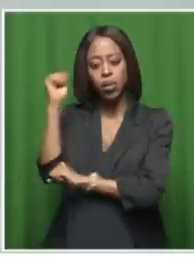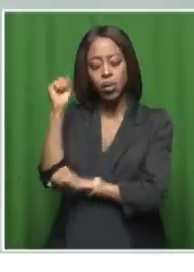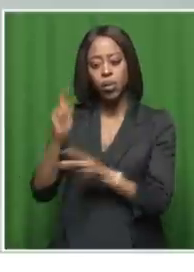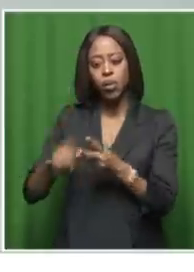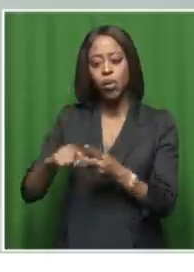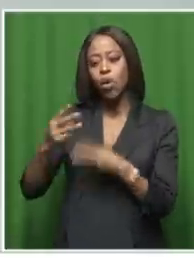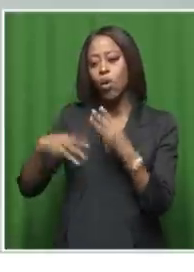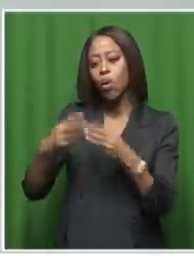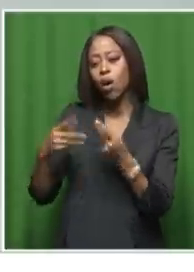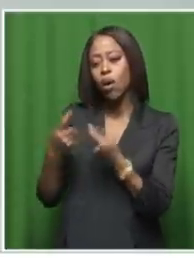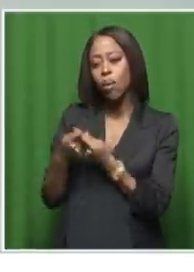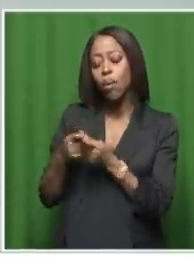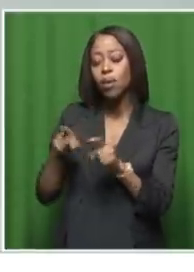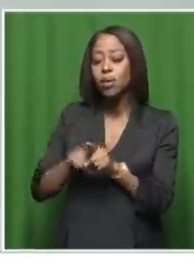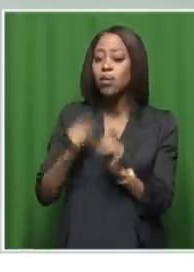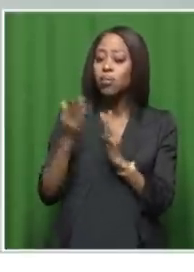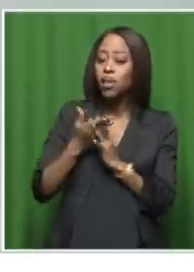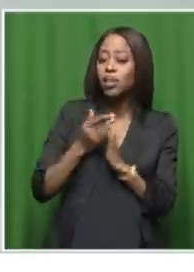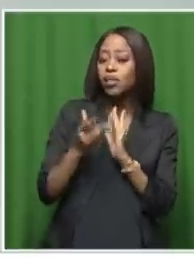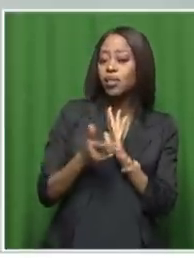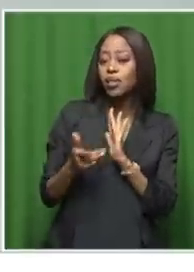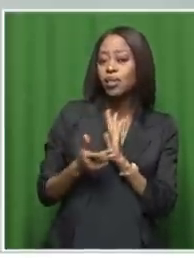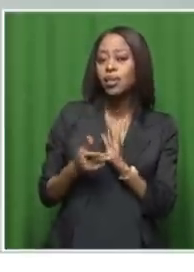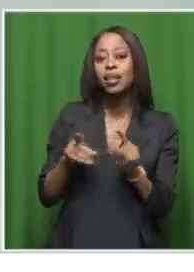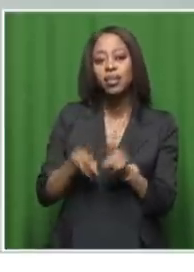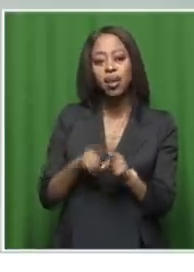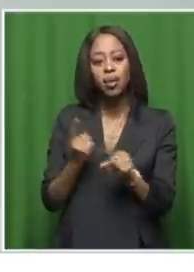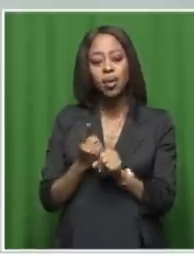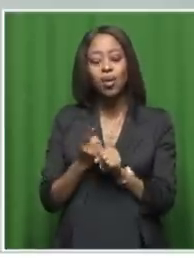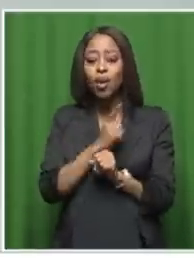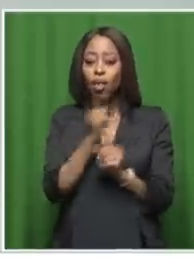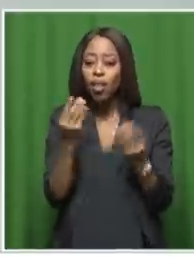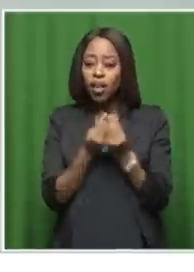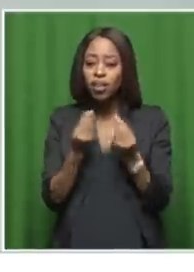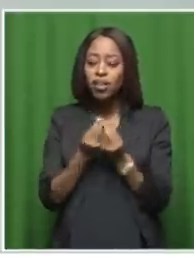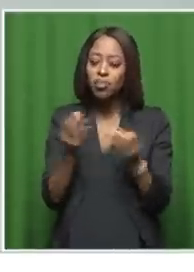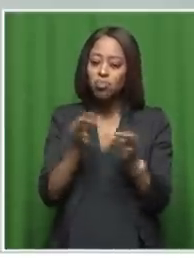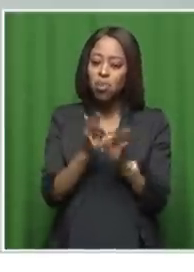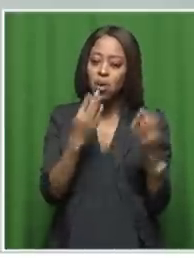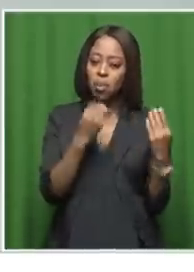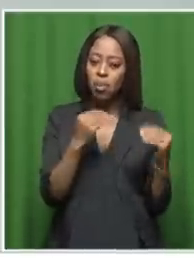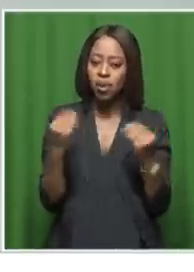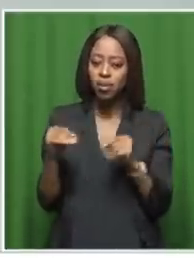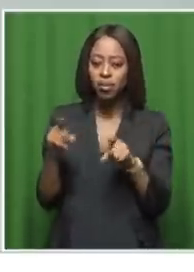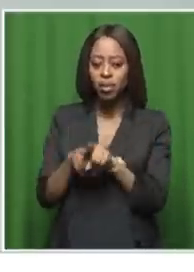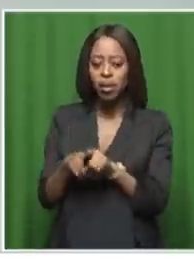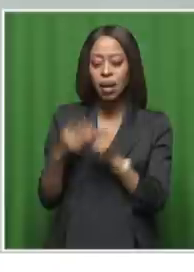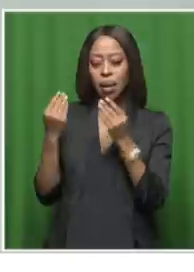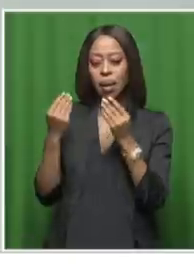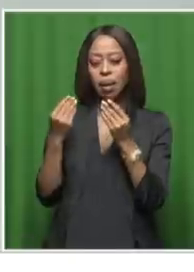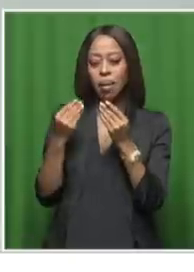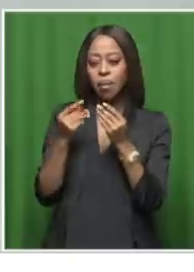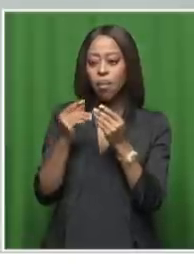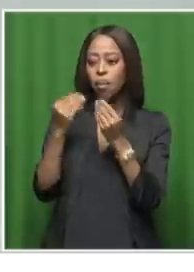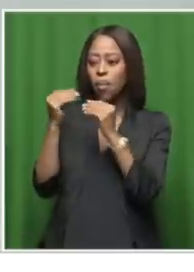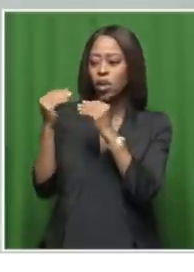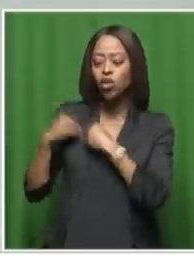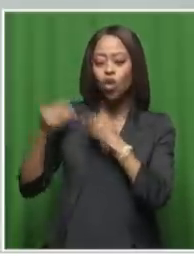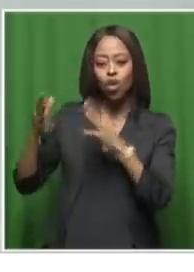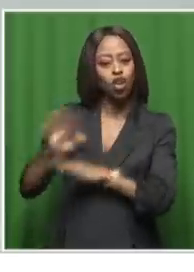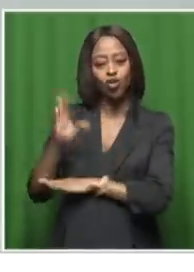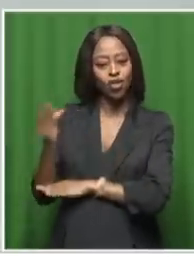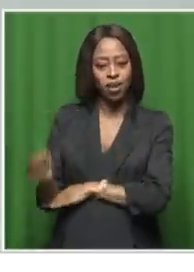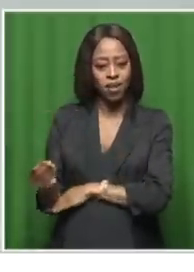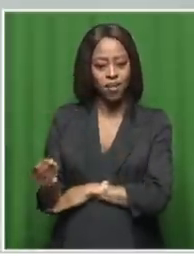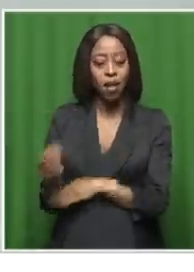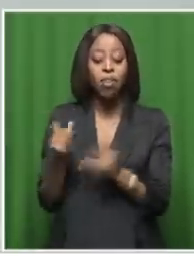working capital, and access to technology. And these are the things that small businesses and corporates lack. Now, if we